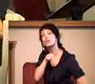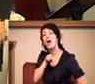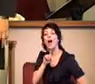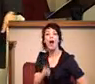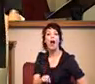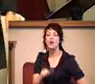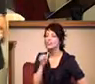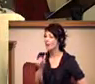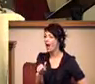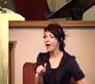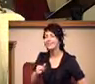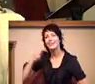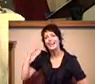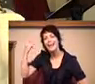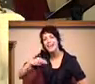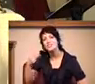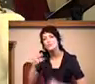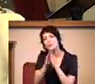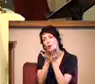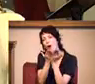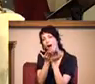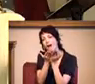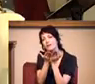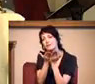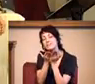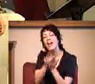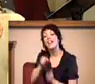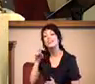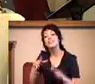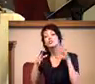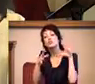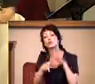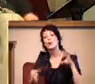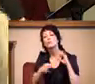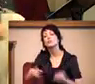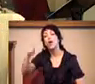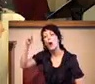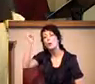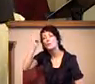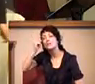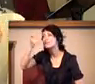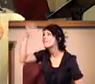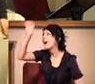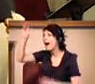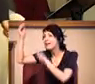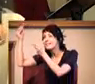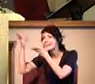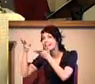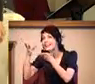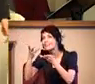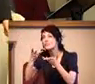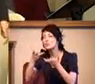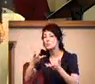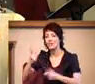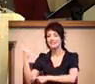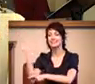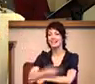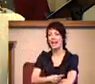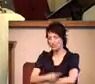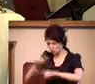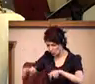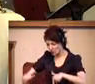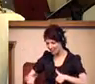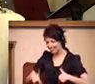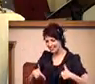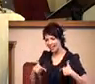These scriptures are not history books. These scriptures are the wisdom of God given to us this day to live it